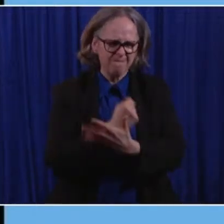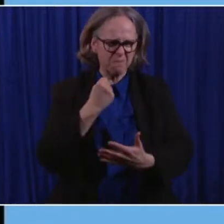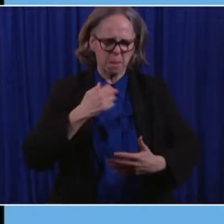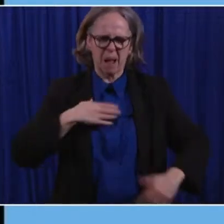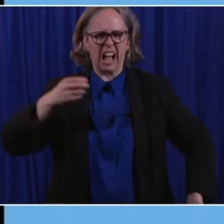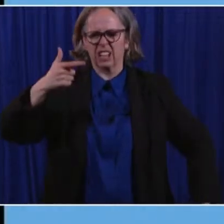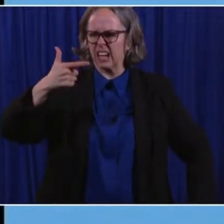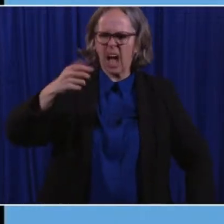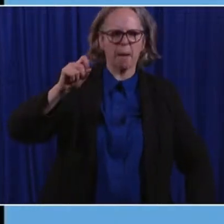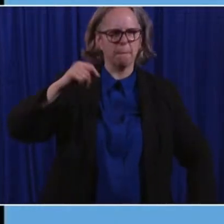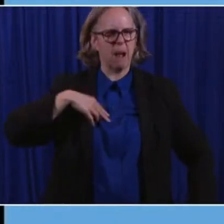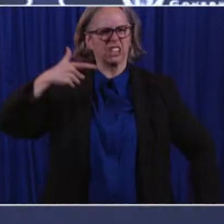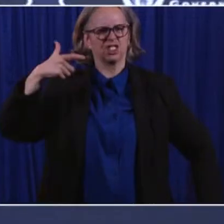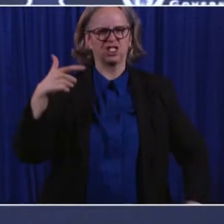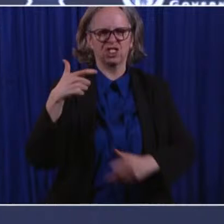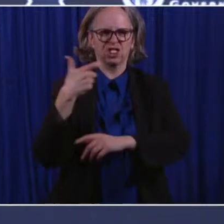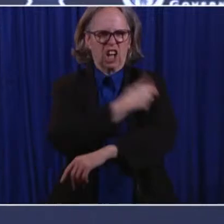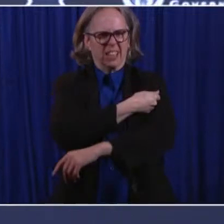gettheshot.coronavirus.ohio.gov.